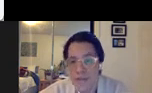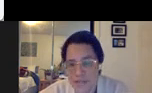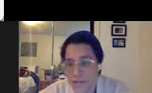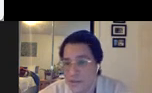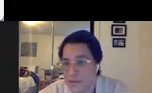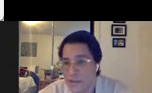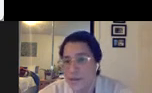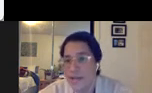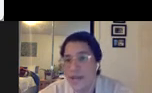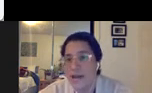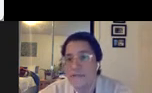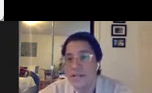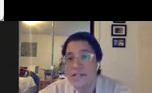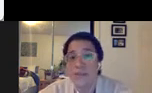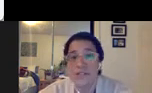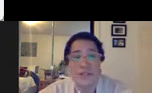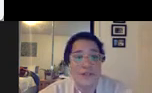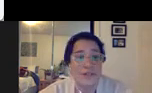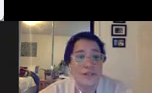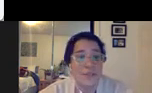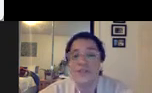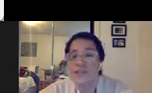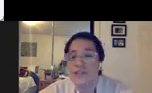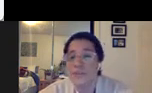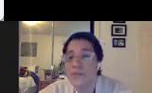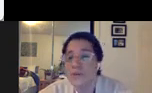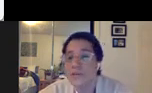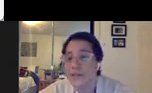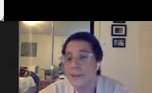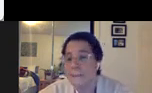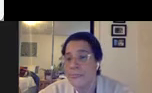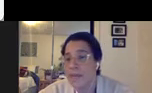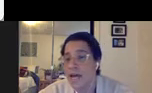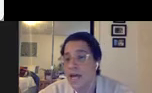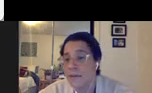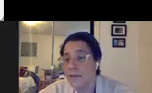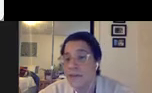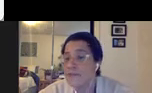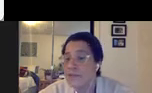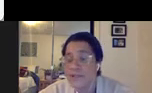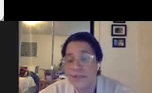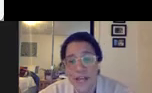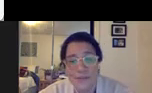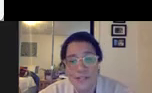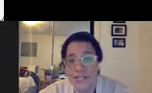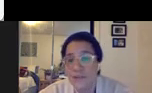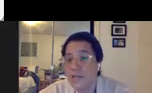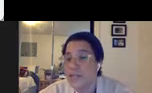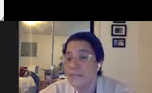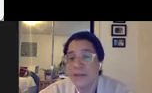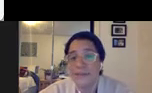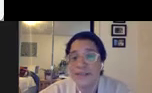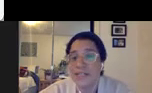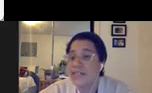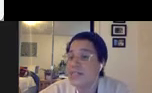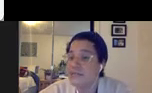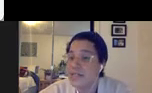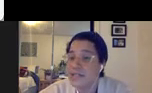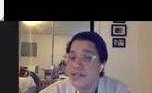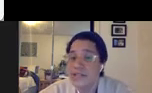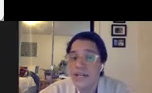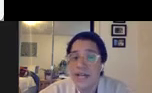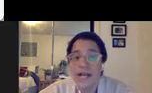So that's a good thing that we have that established, and there's some interested members. We've also established that we're going to meet monthly